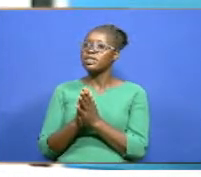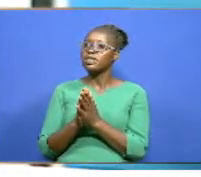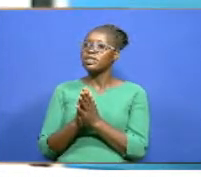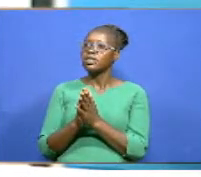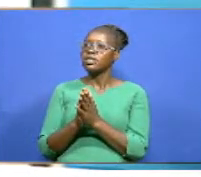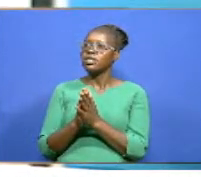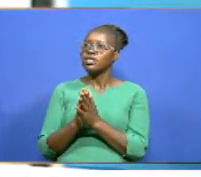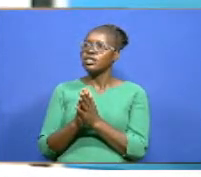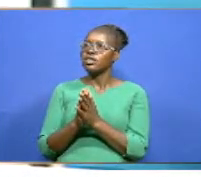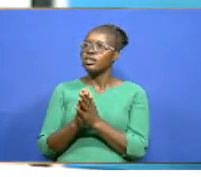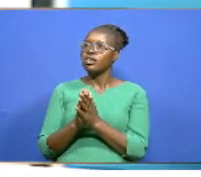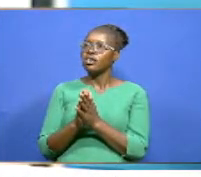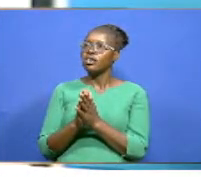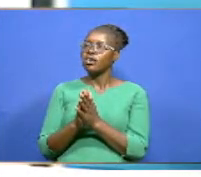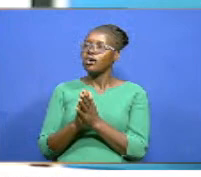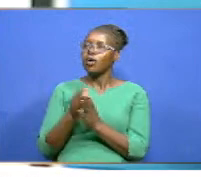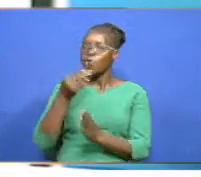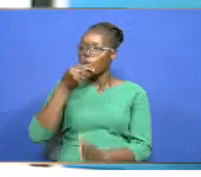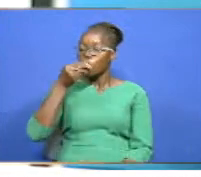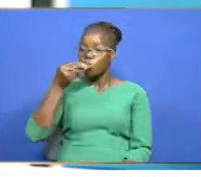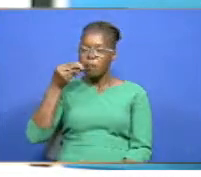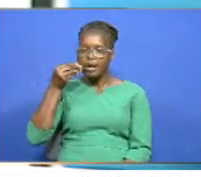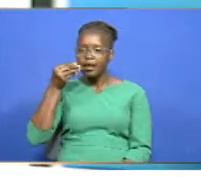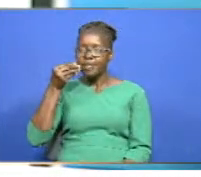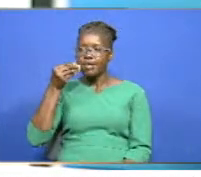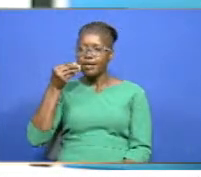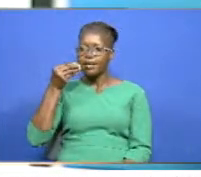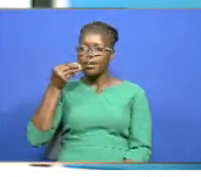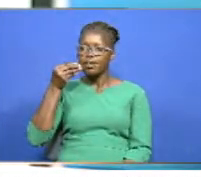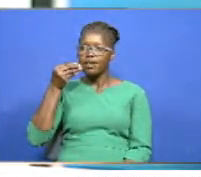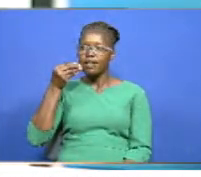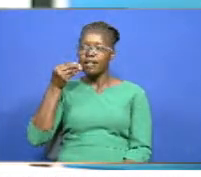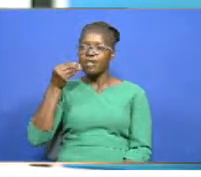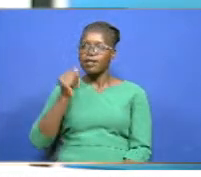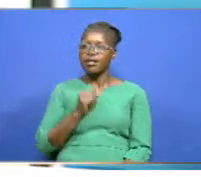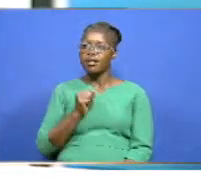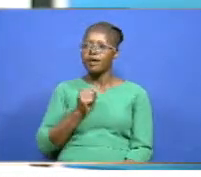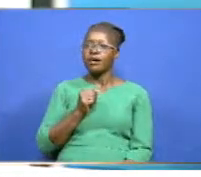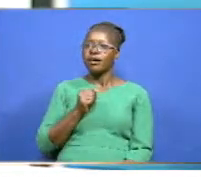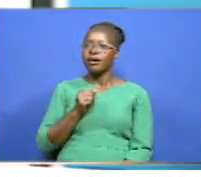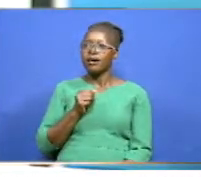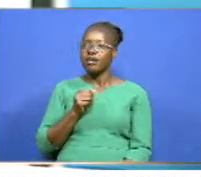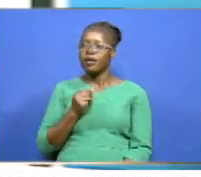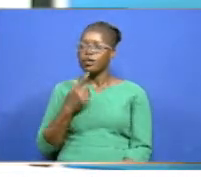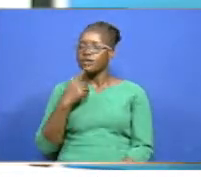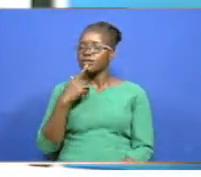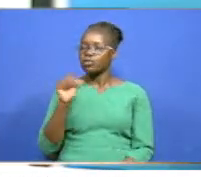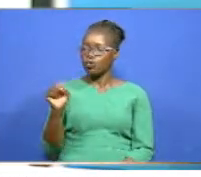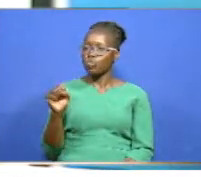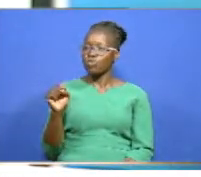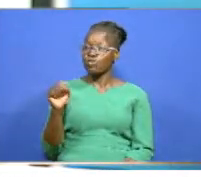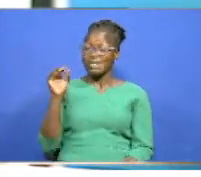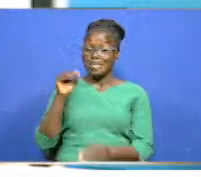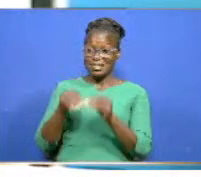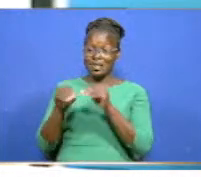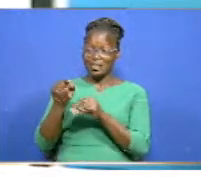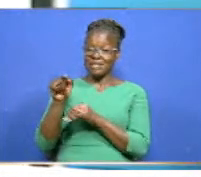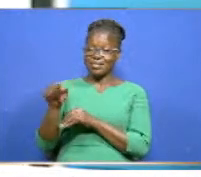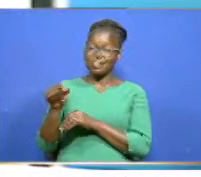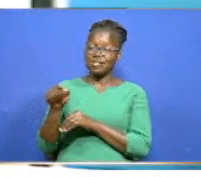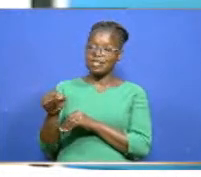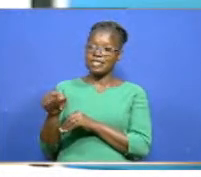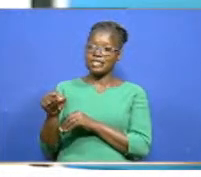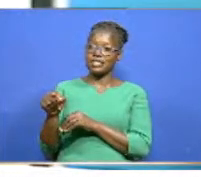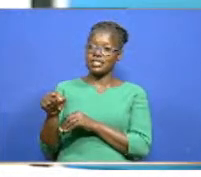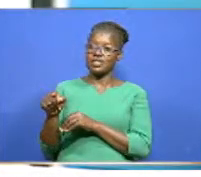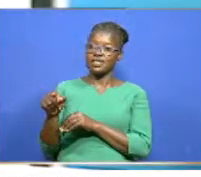and the governor for Kakamega, which is Oparanya. So that election, what is at